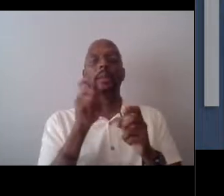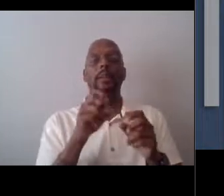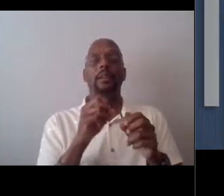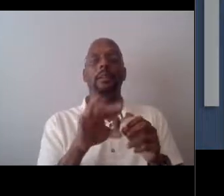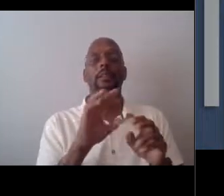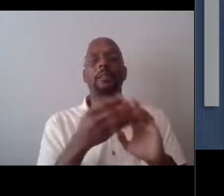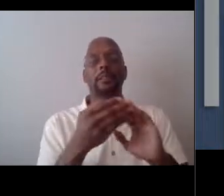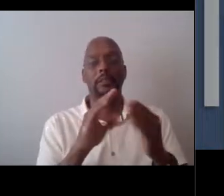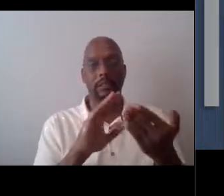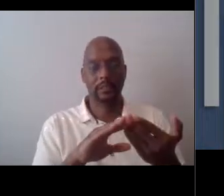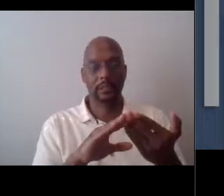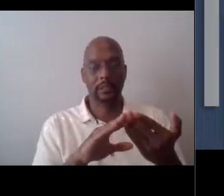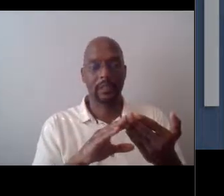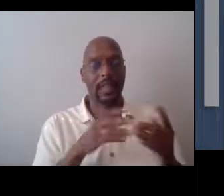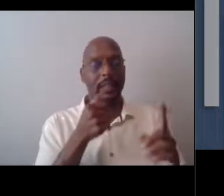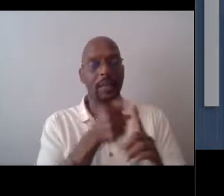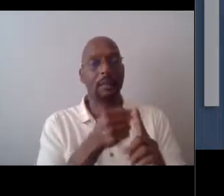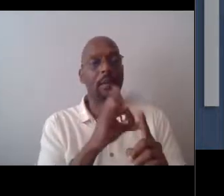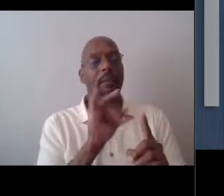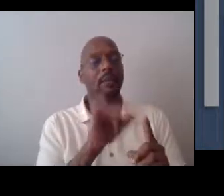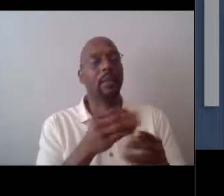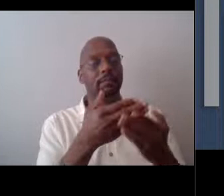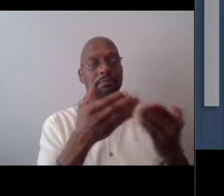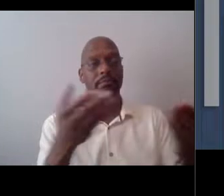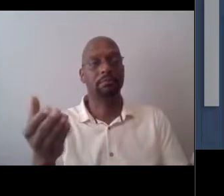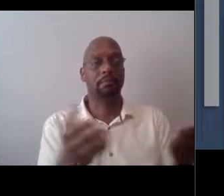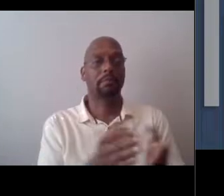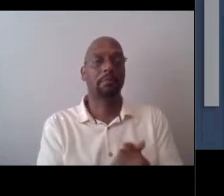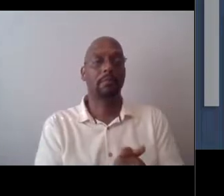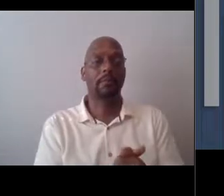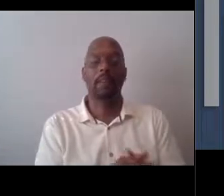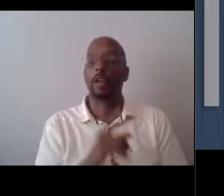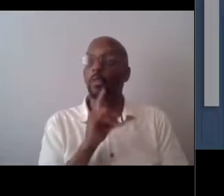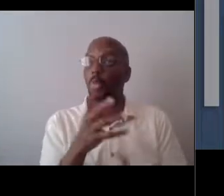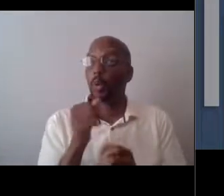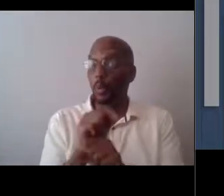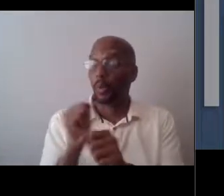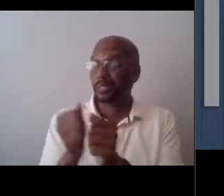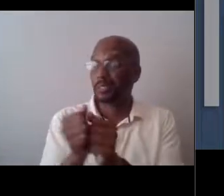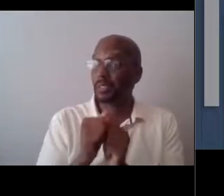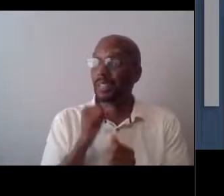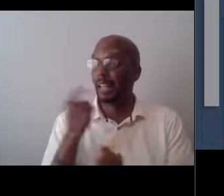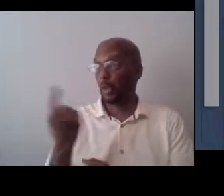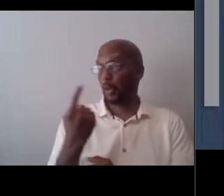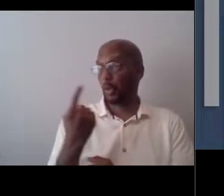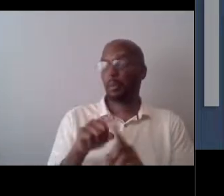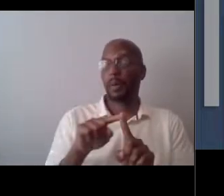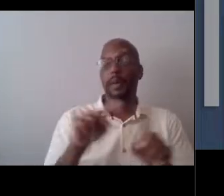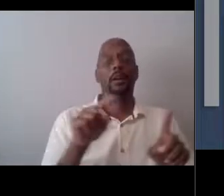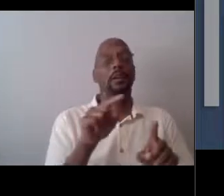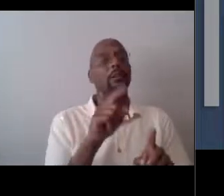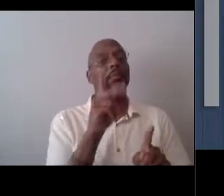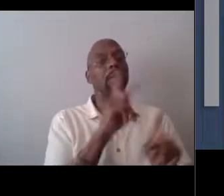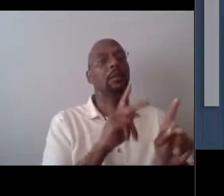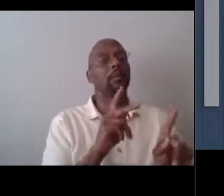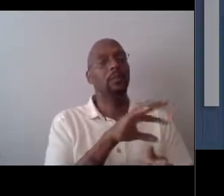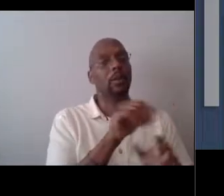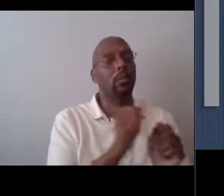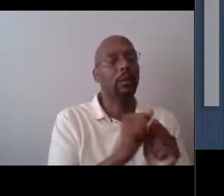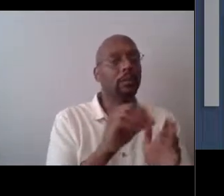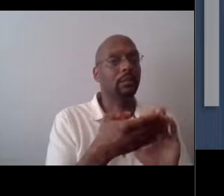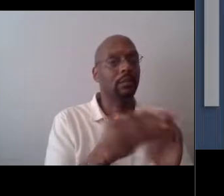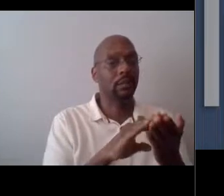So that's why I really want to work together, and not just us, but the other stakeholders, because I feel like